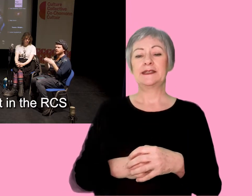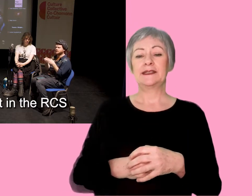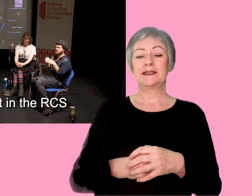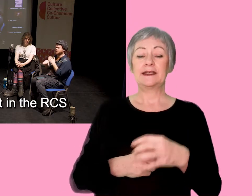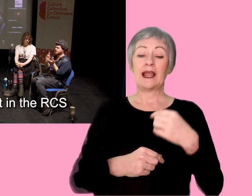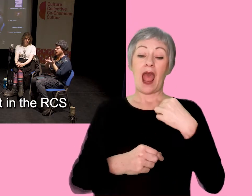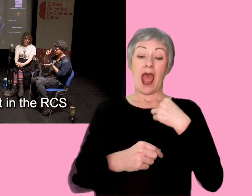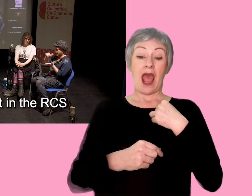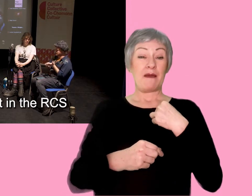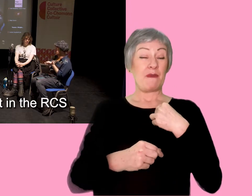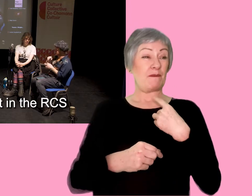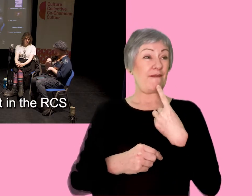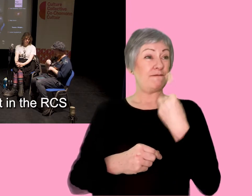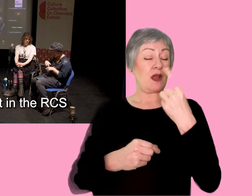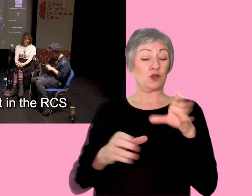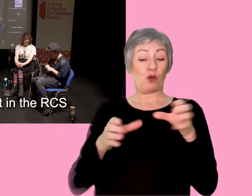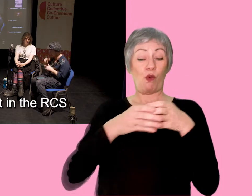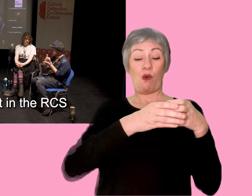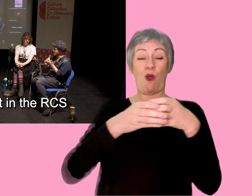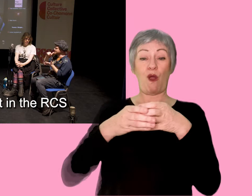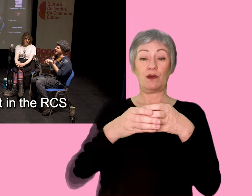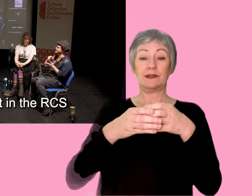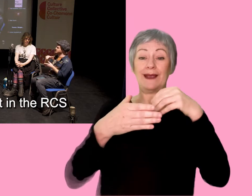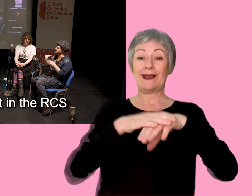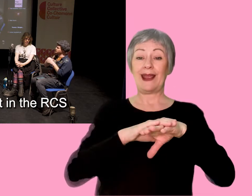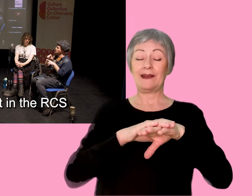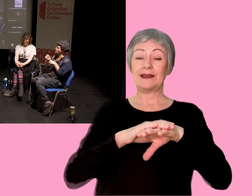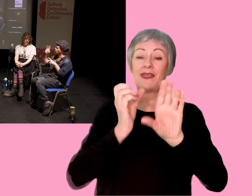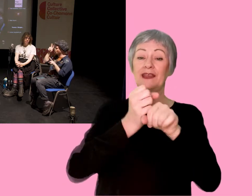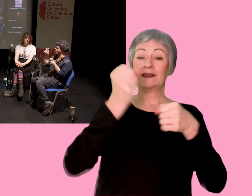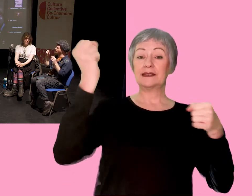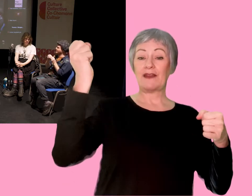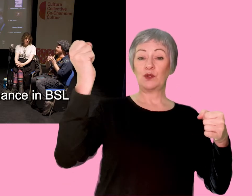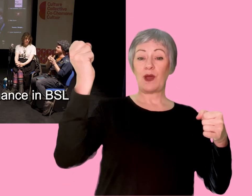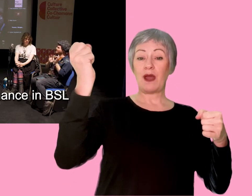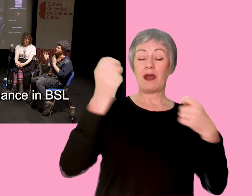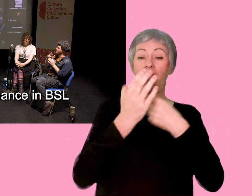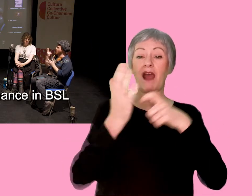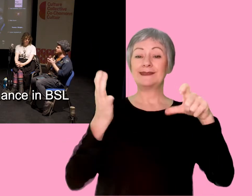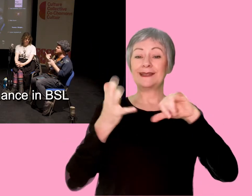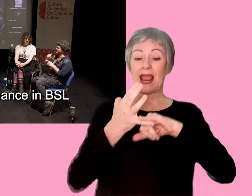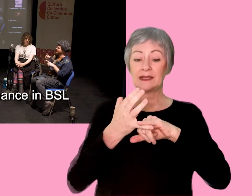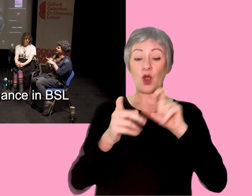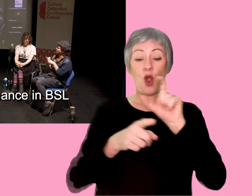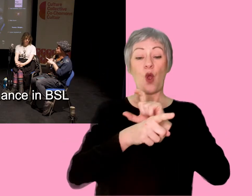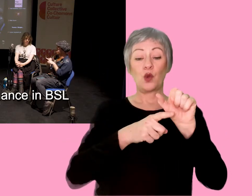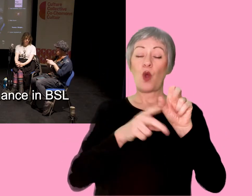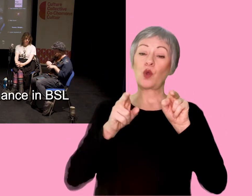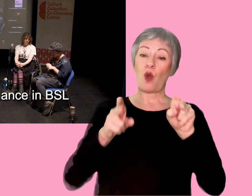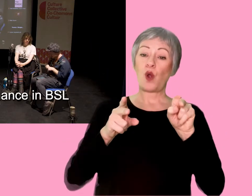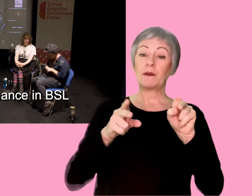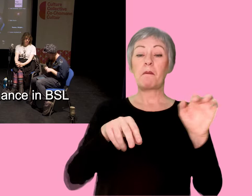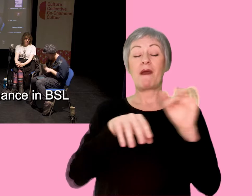I am one of the first cohort in the RCS in a course